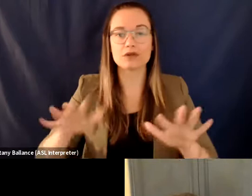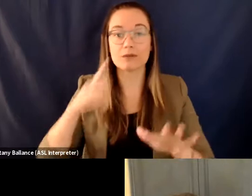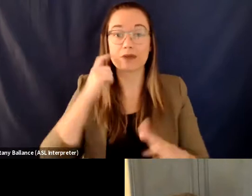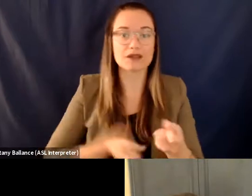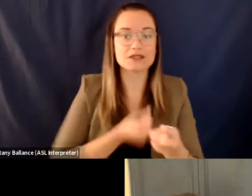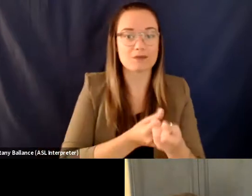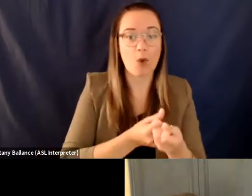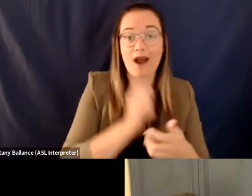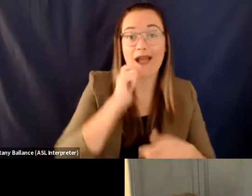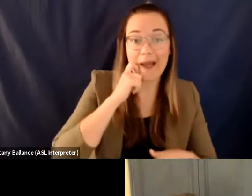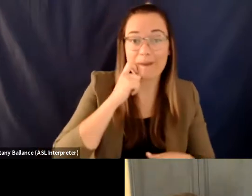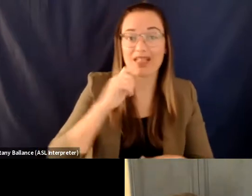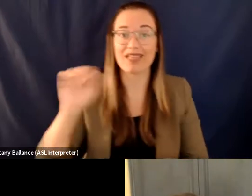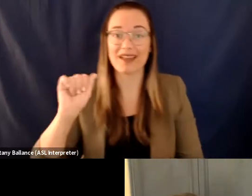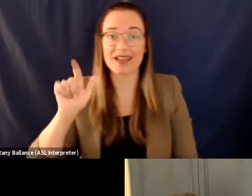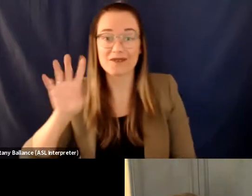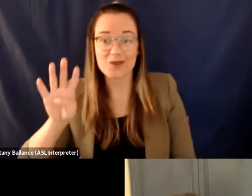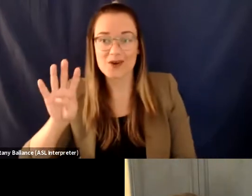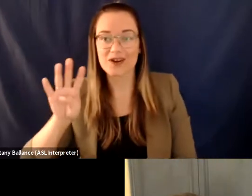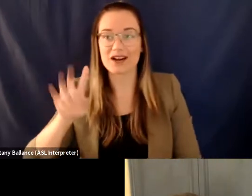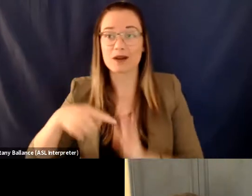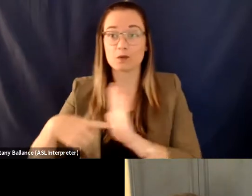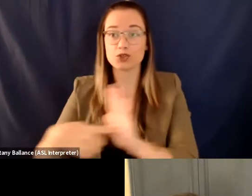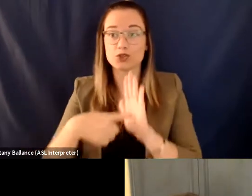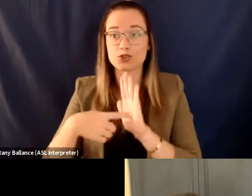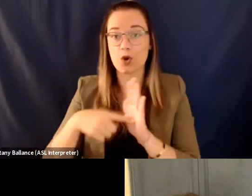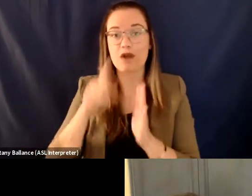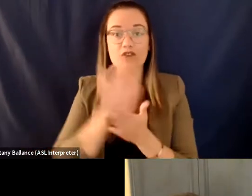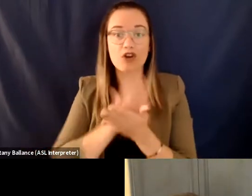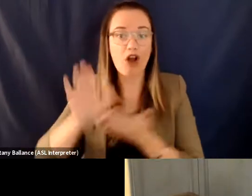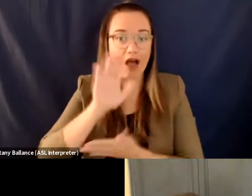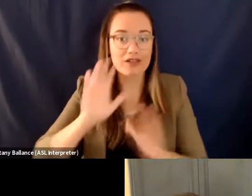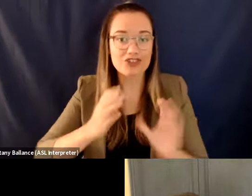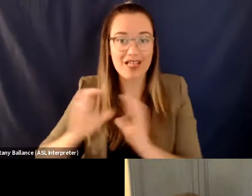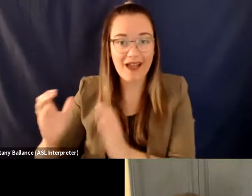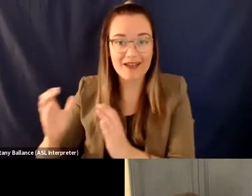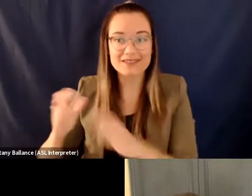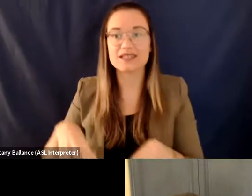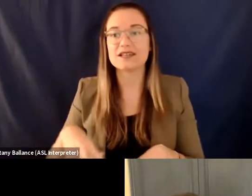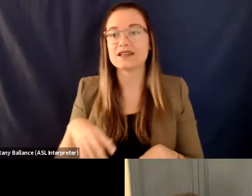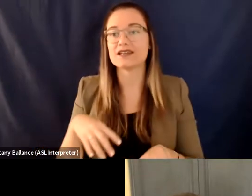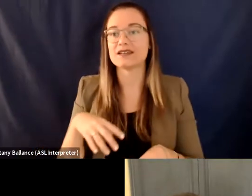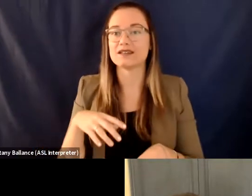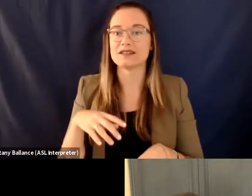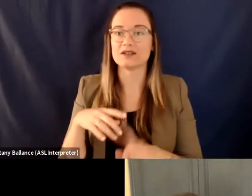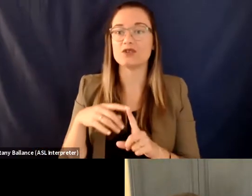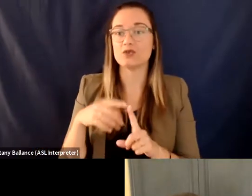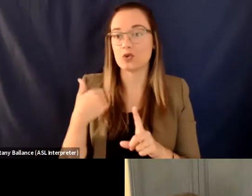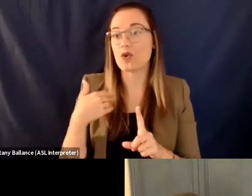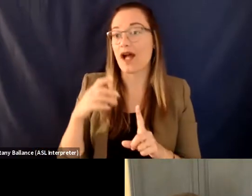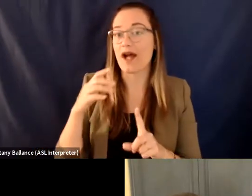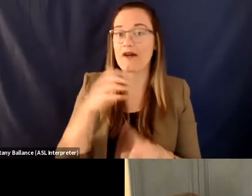and A24. Like, we've been showing on to college classes, and we did Jill Lepore's class on democracy at